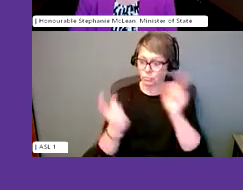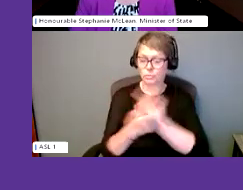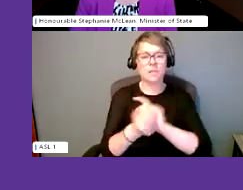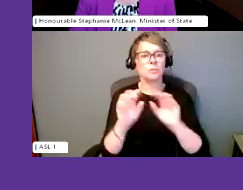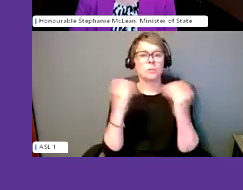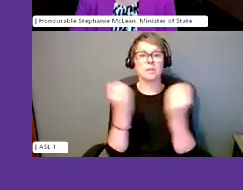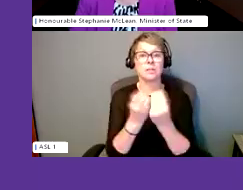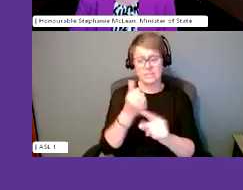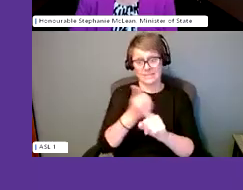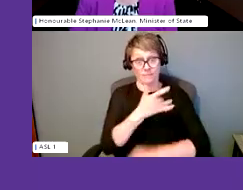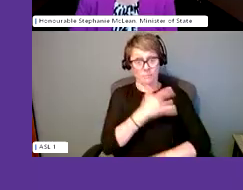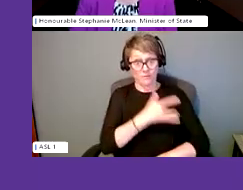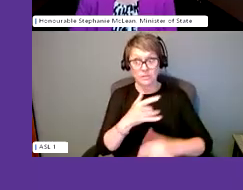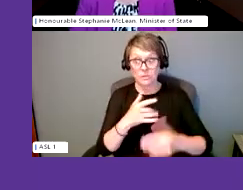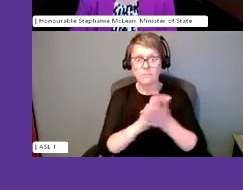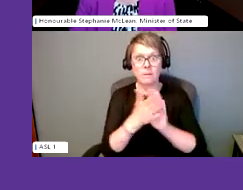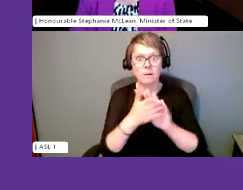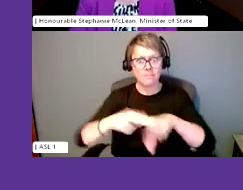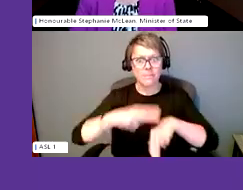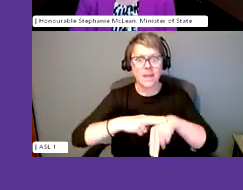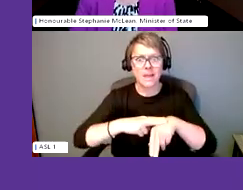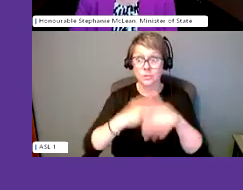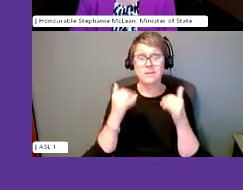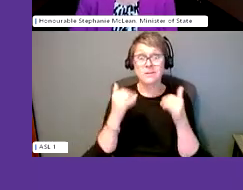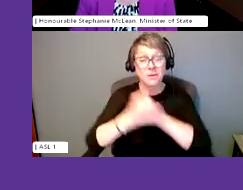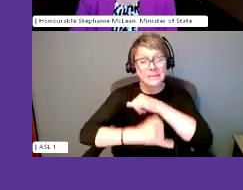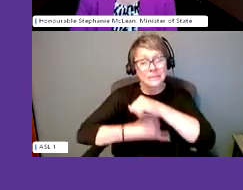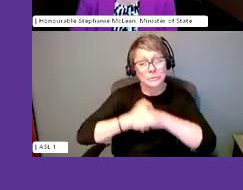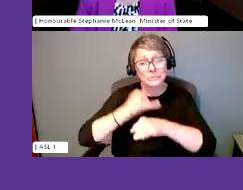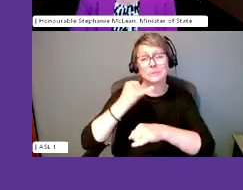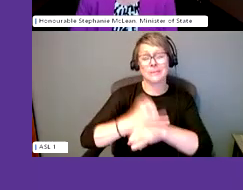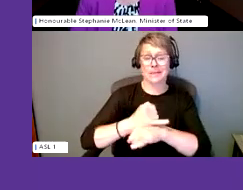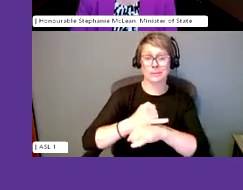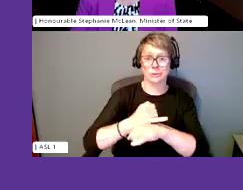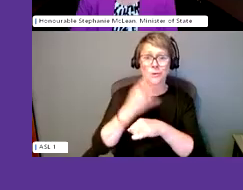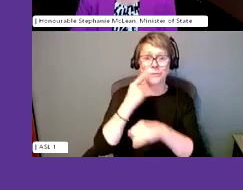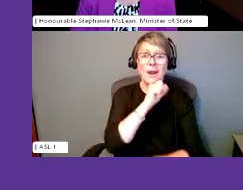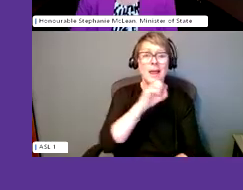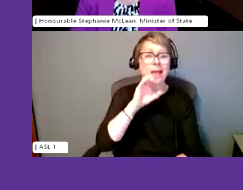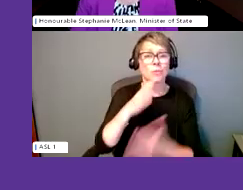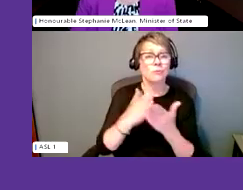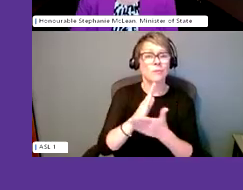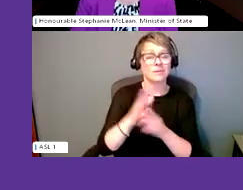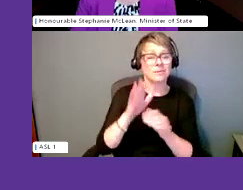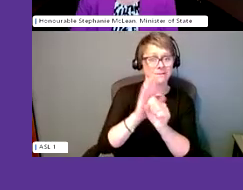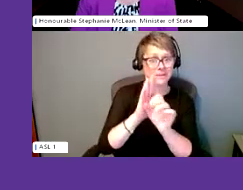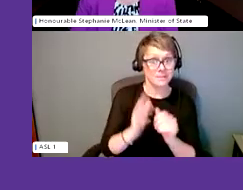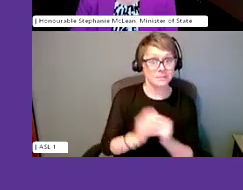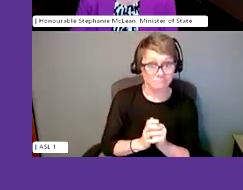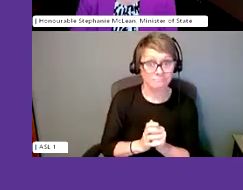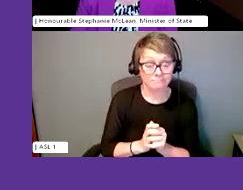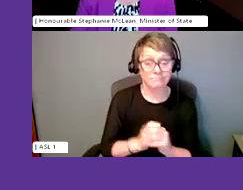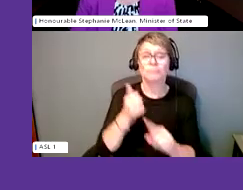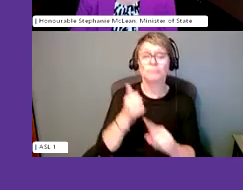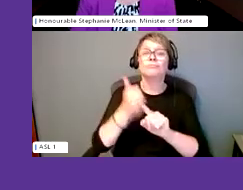provincial, national, and international leader in elder rights advocacy. She has led